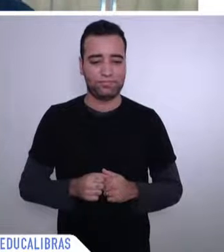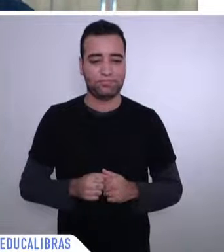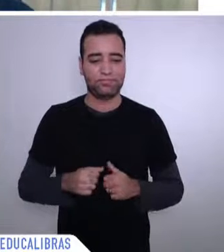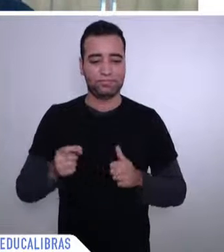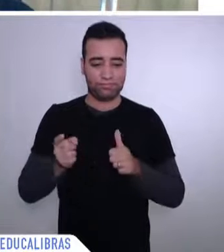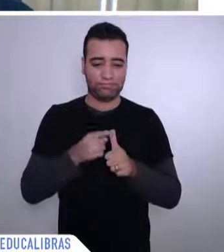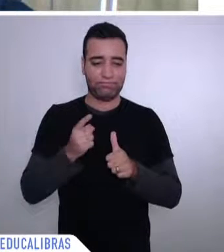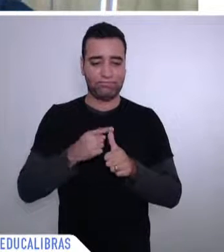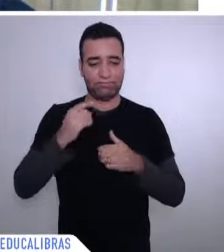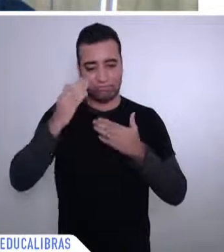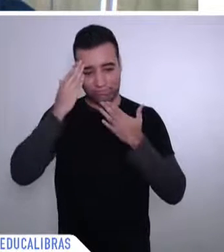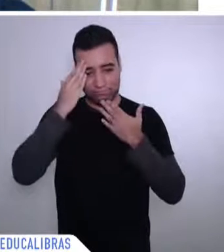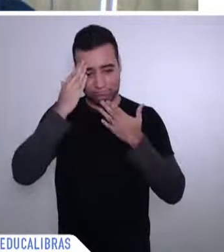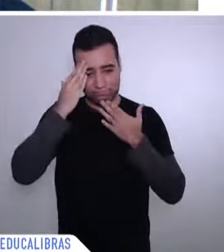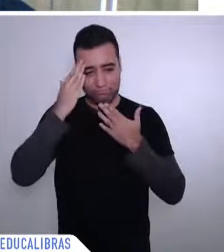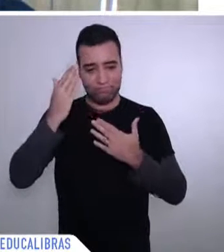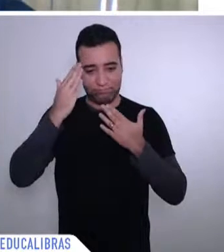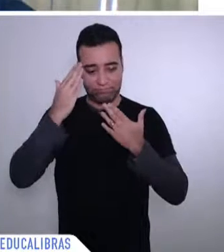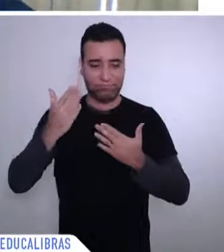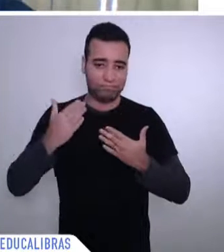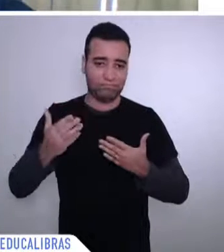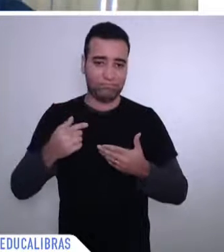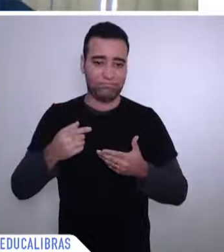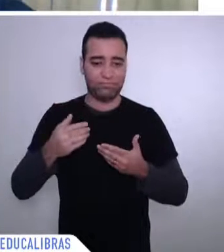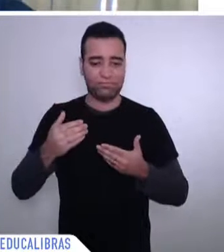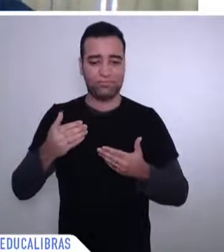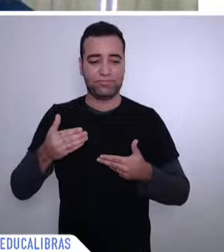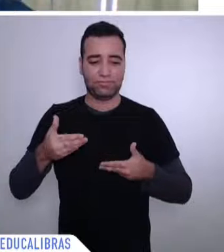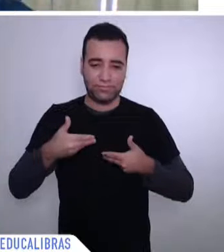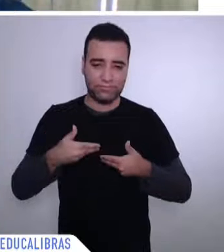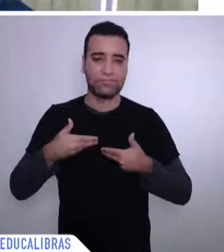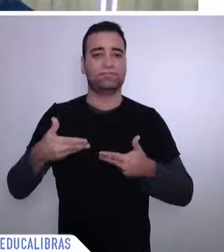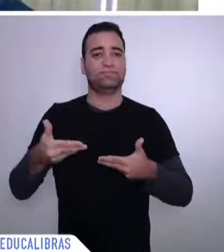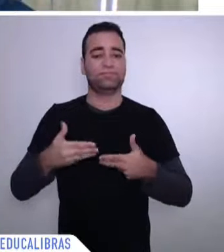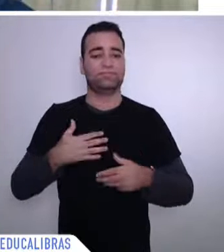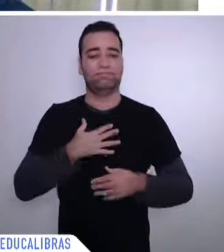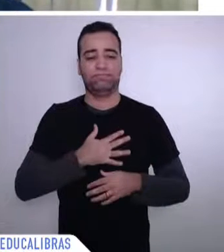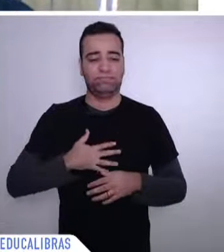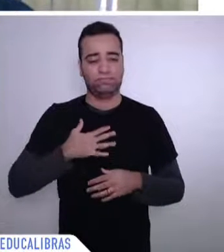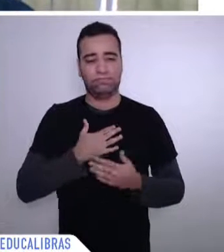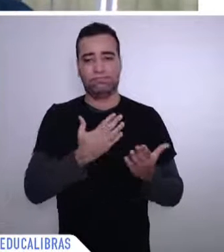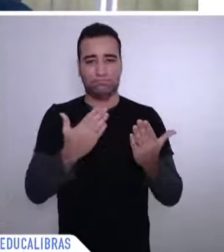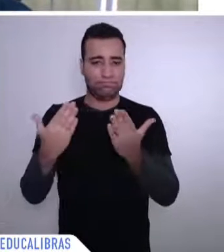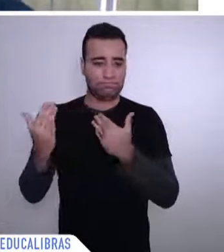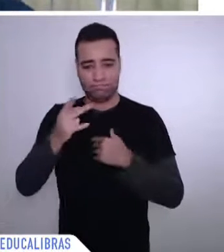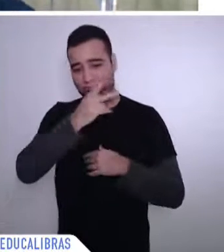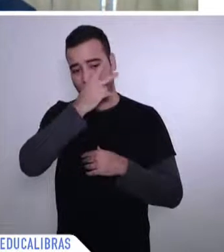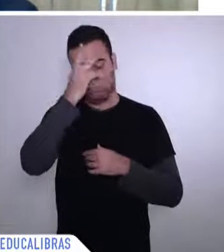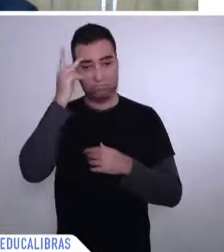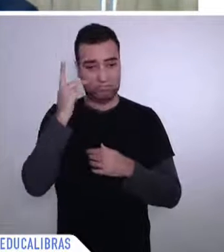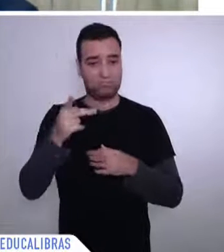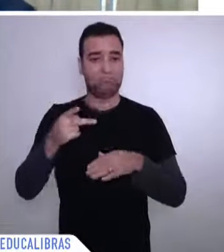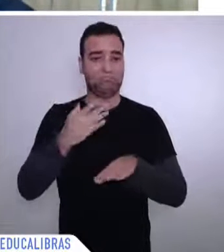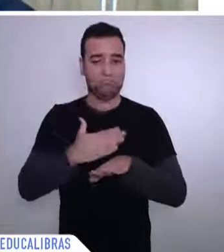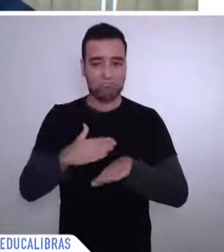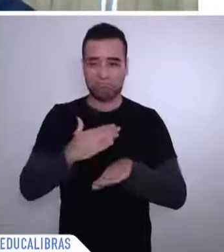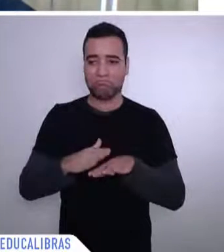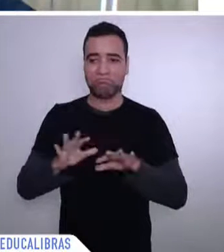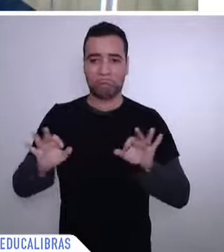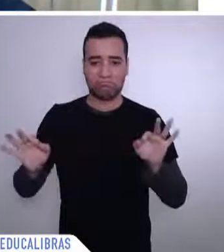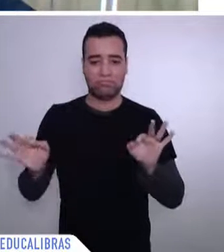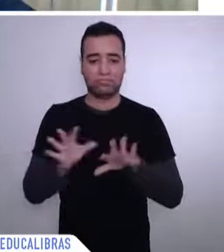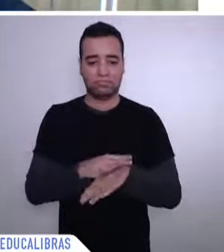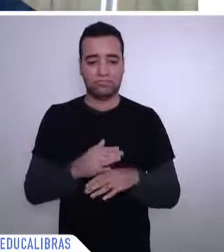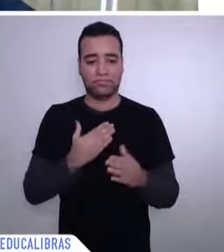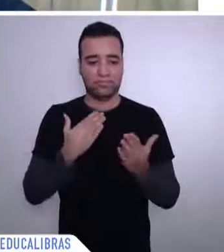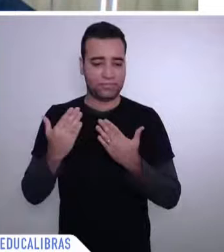the issues? First of all, I'd like to thank you because it's such an honor to be with such renowned and